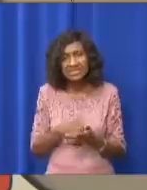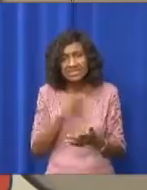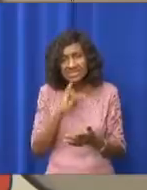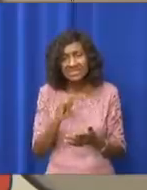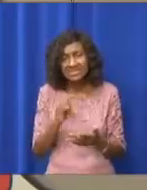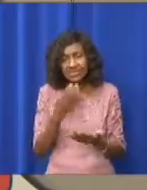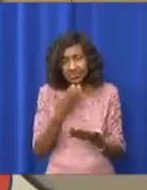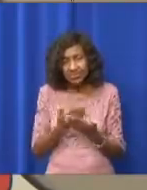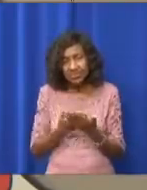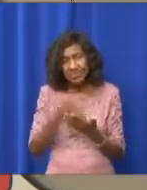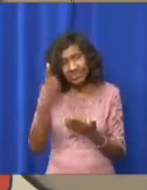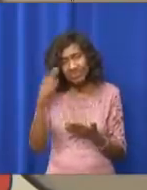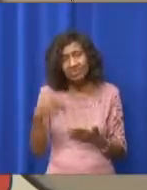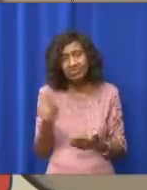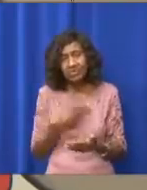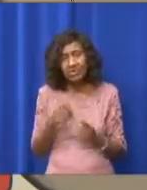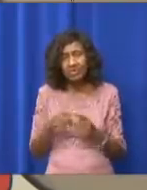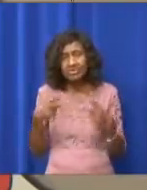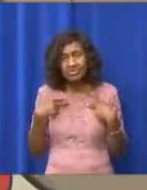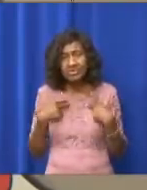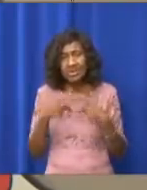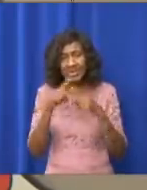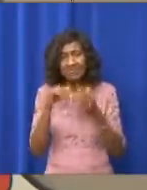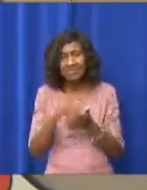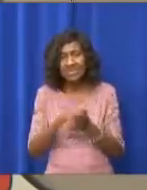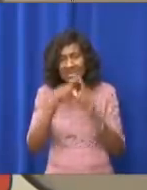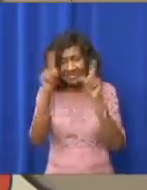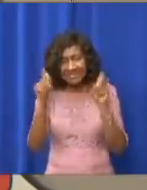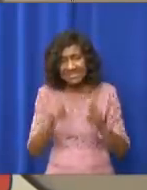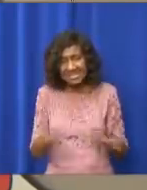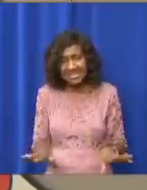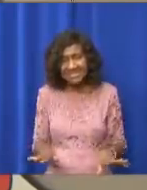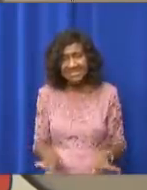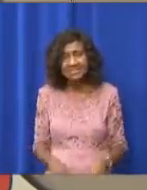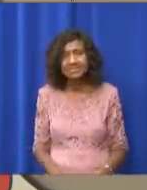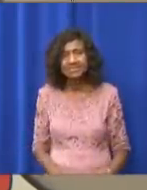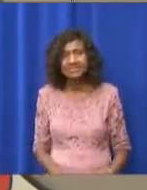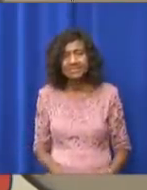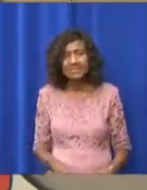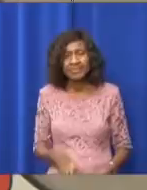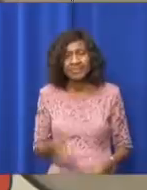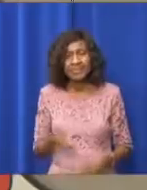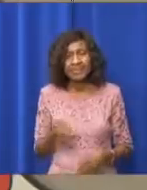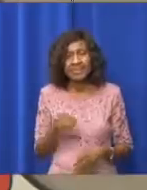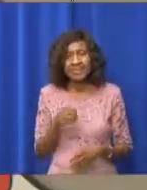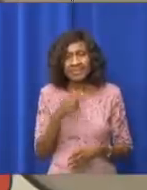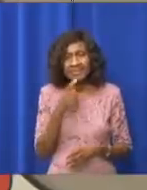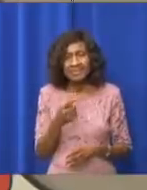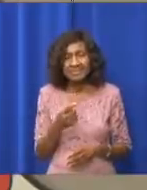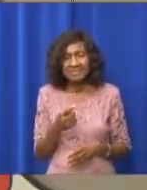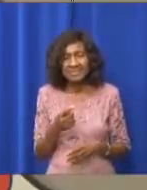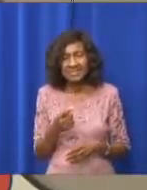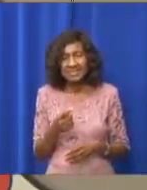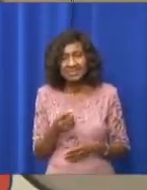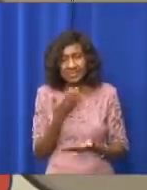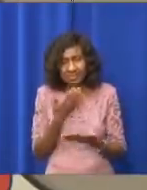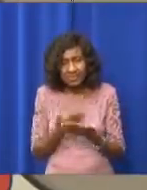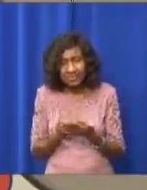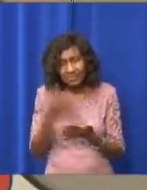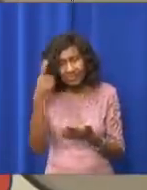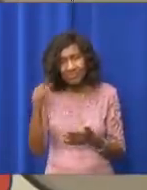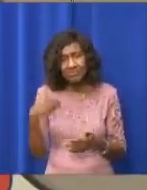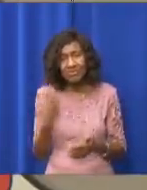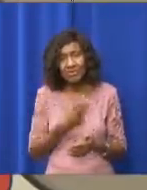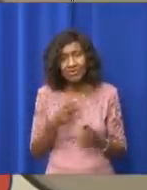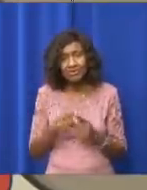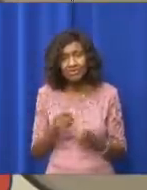for tackling this very dangerous virus. So I think it is really welcome today that we can move to suppression